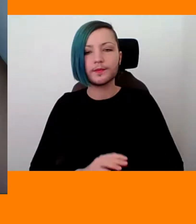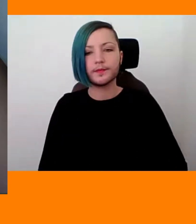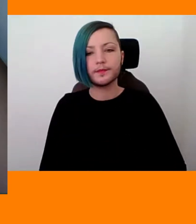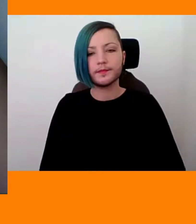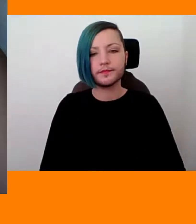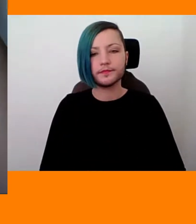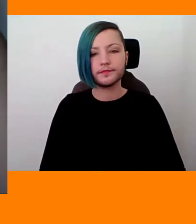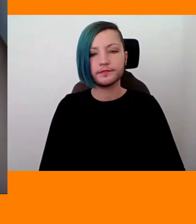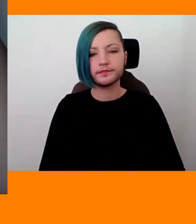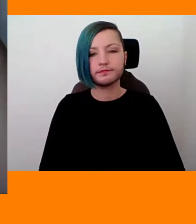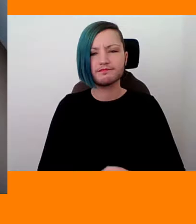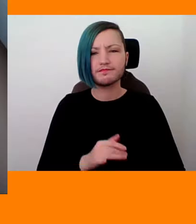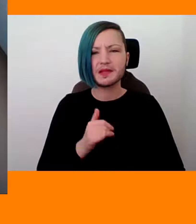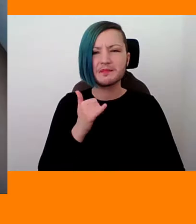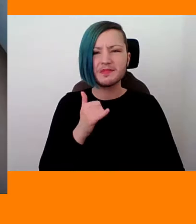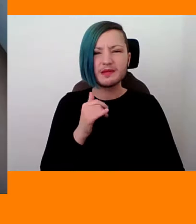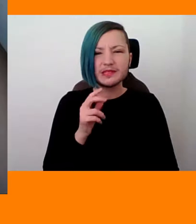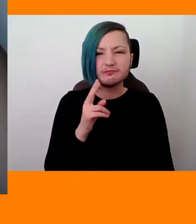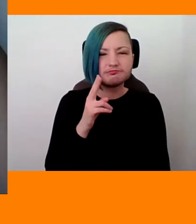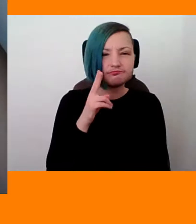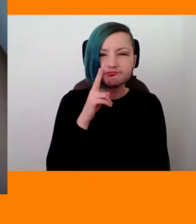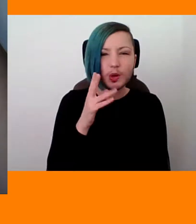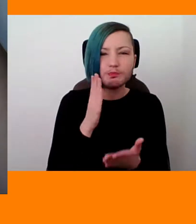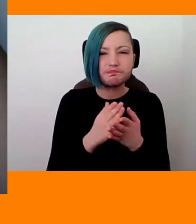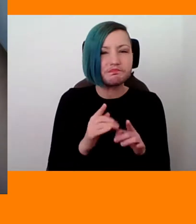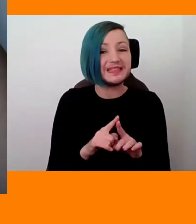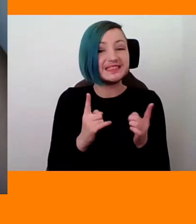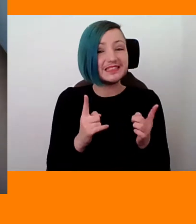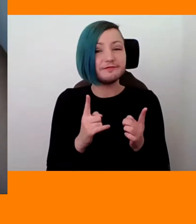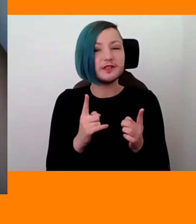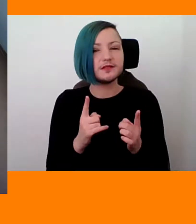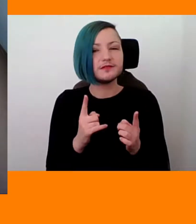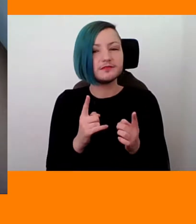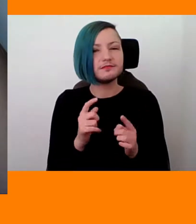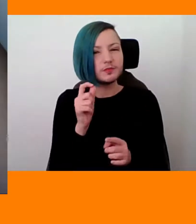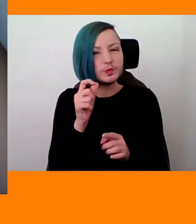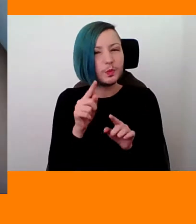You probably won't see too much difference,